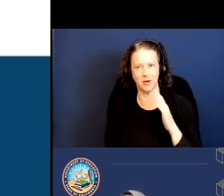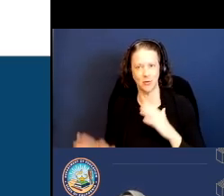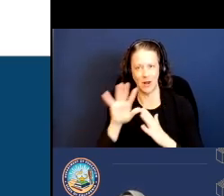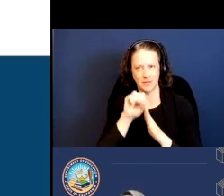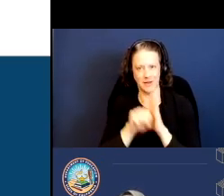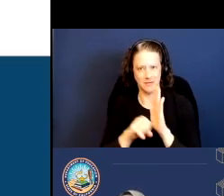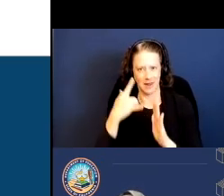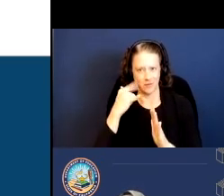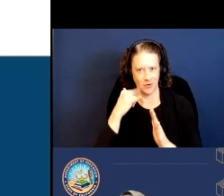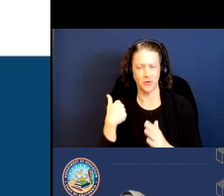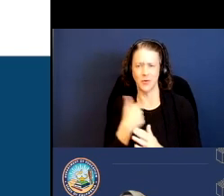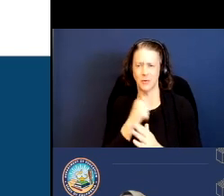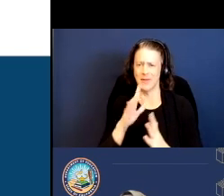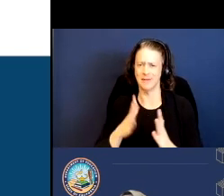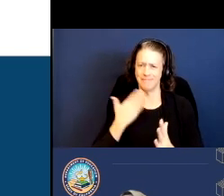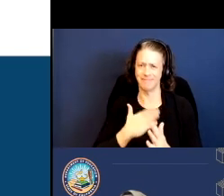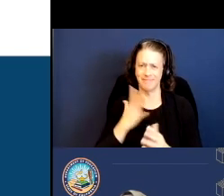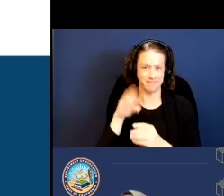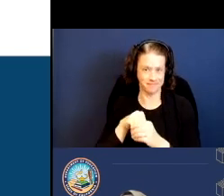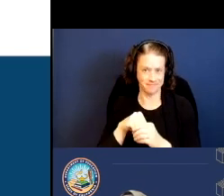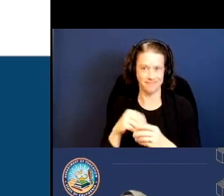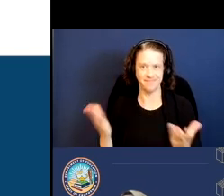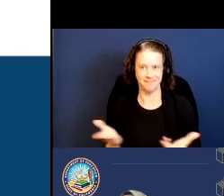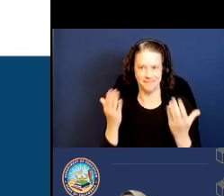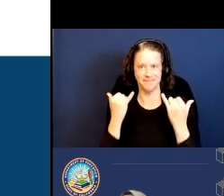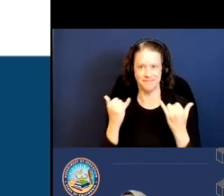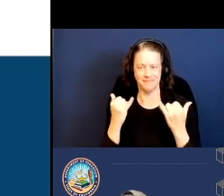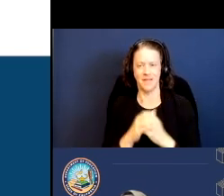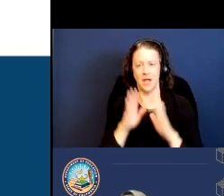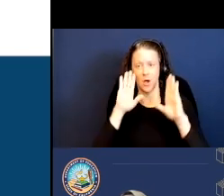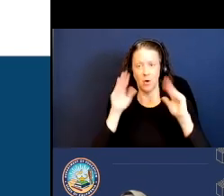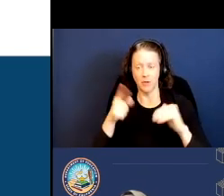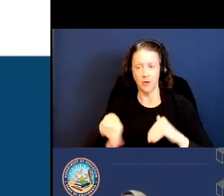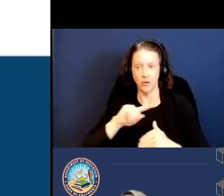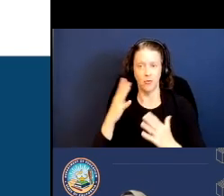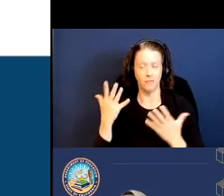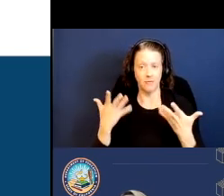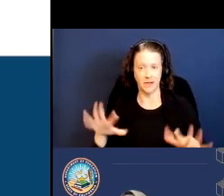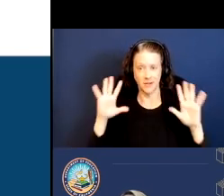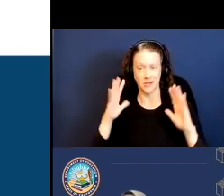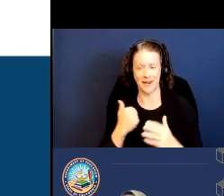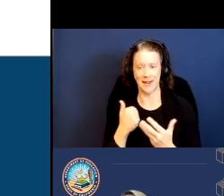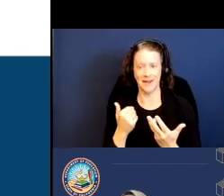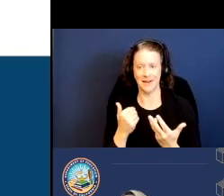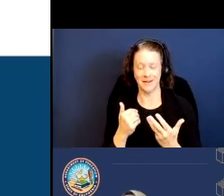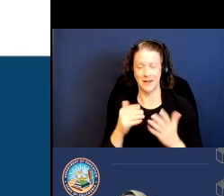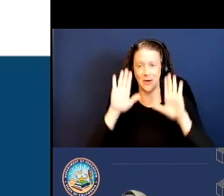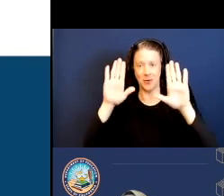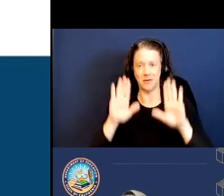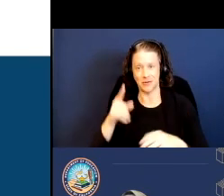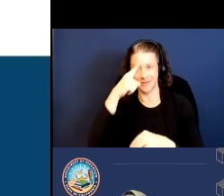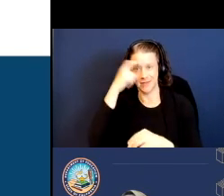So again, we're happy to be here. Hopefully, you all have had a wonderful